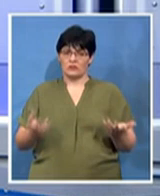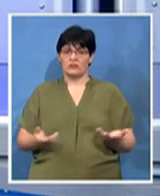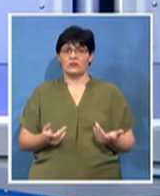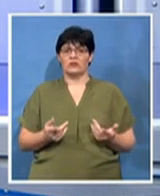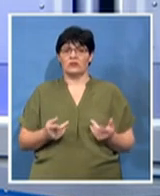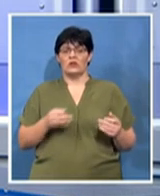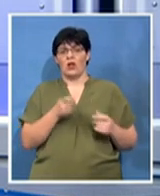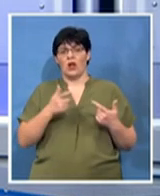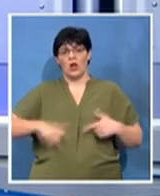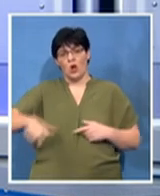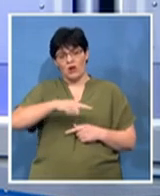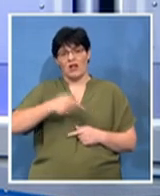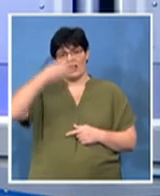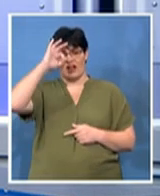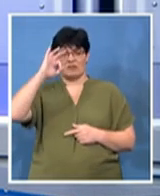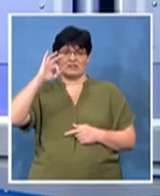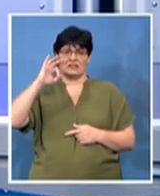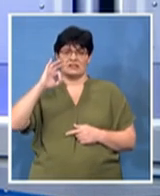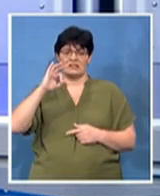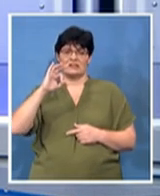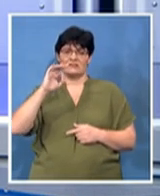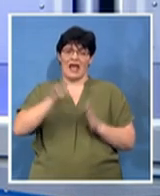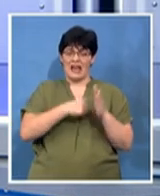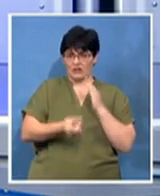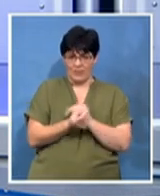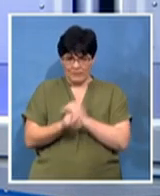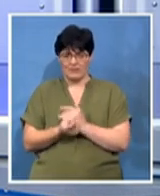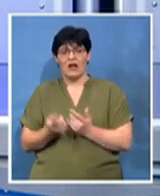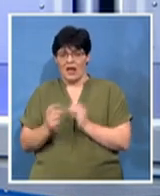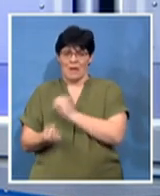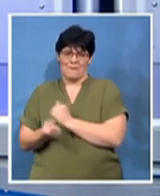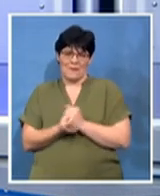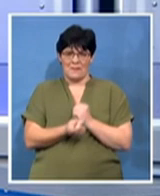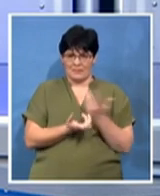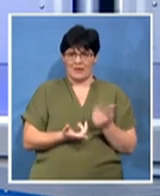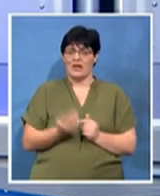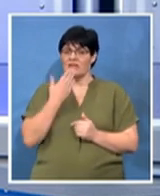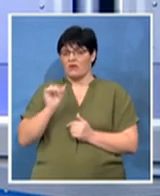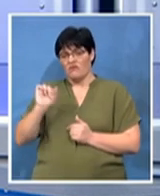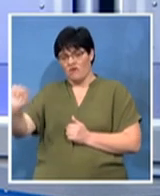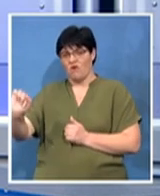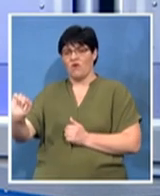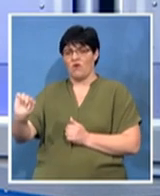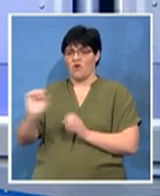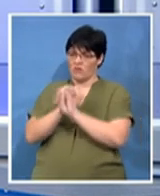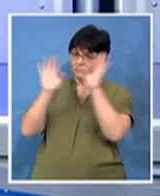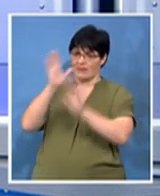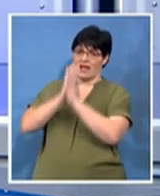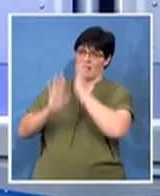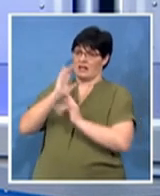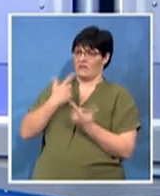fore. Lerato Mngobeni, thank you very much indeed for your time and giving us some clarity on this issue. Be well. Thank you very much. All